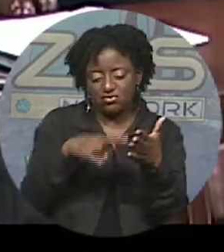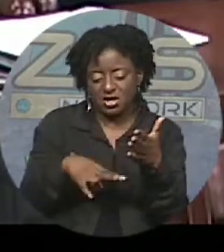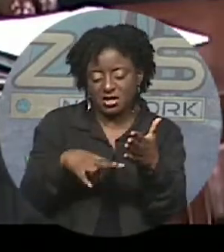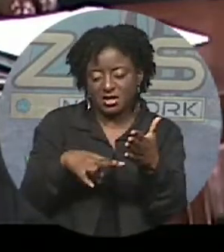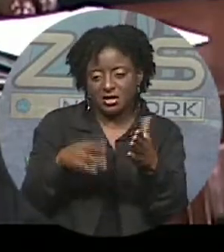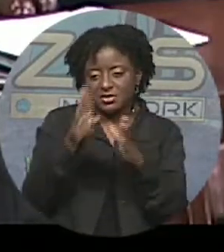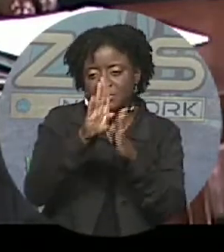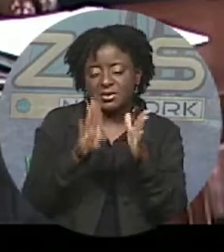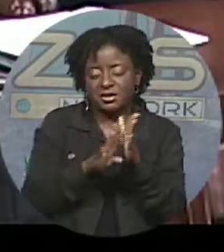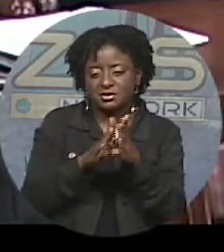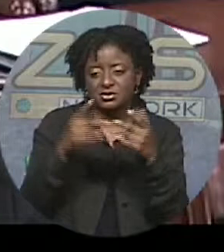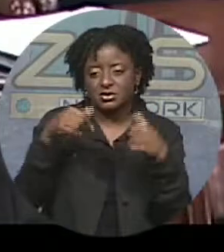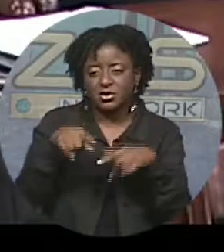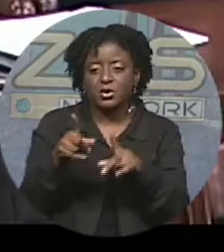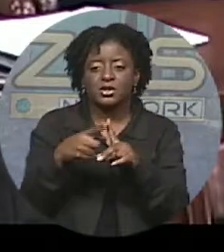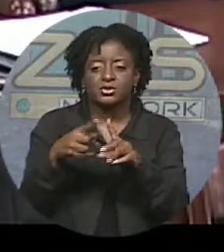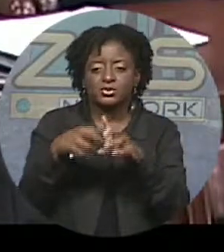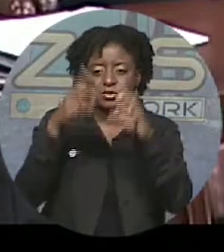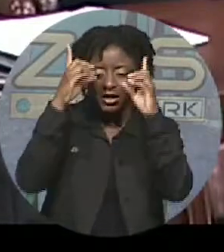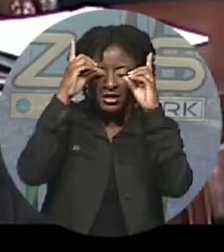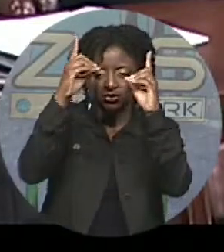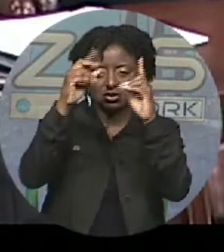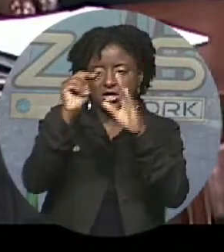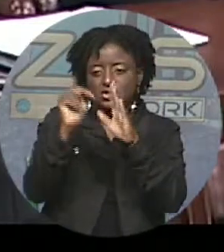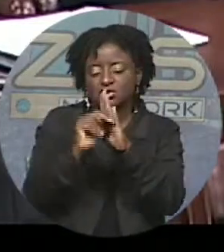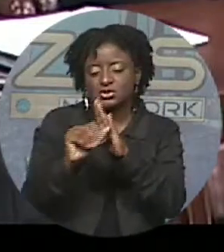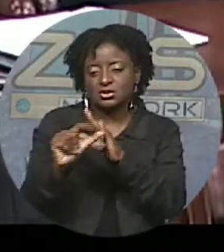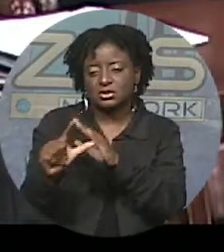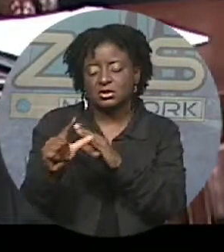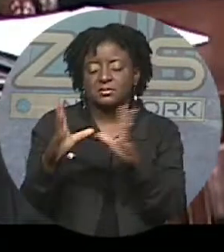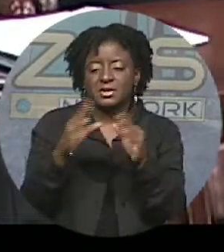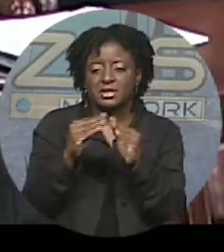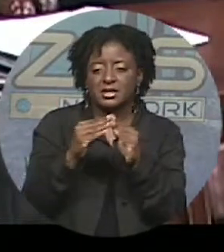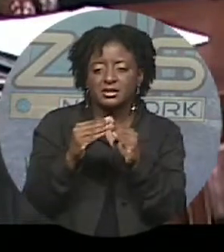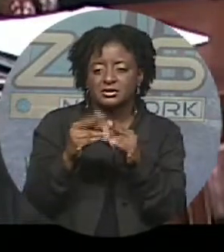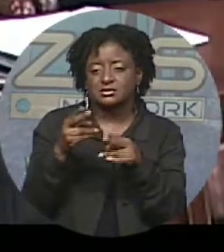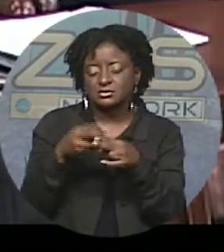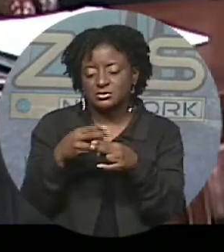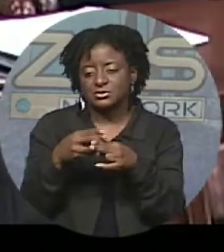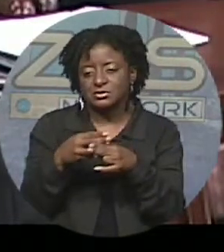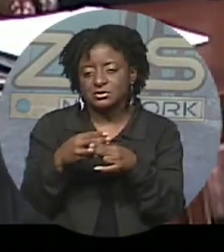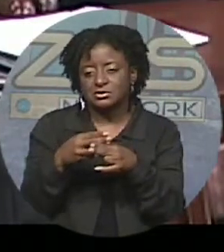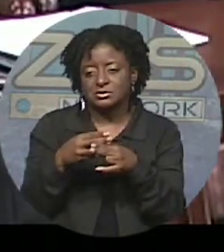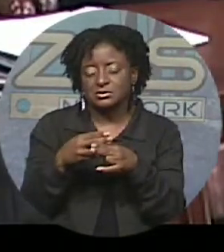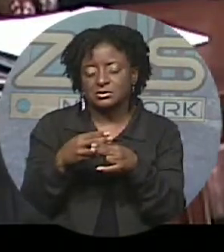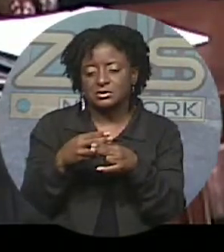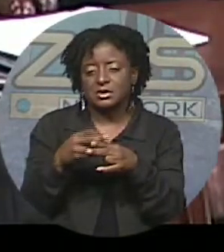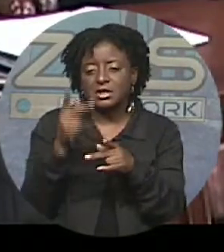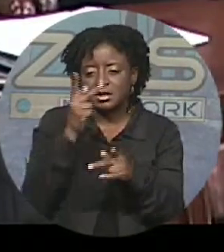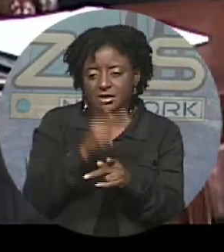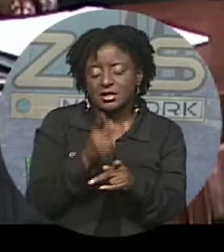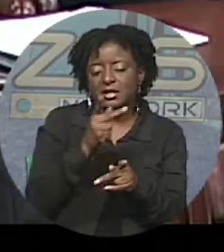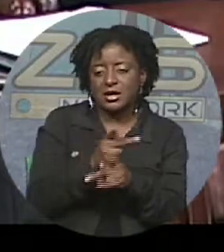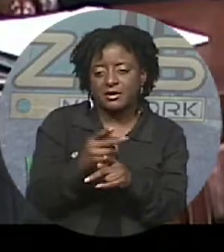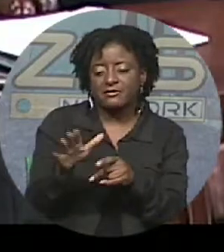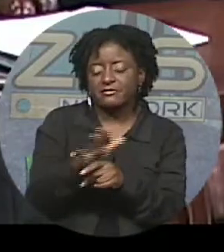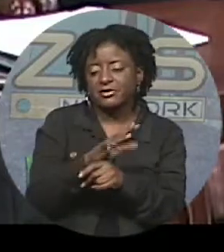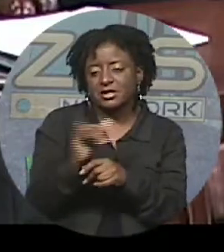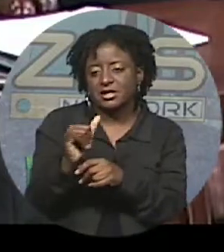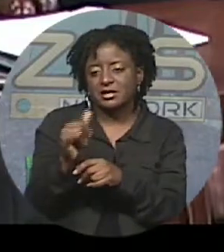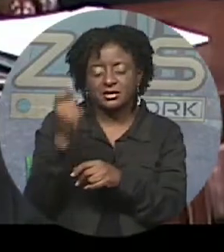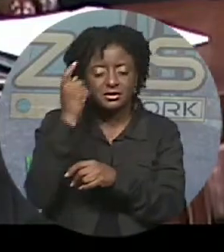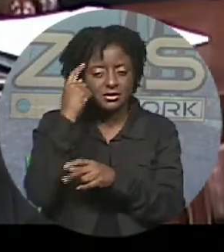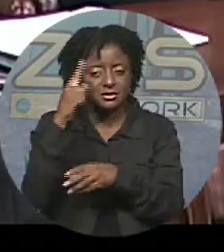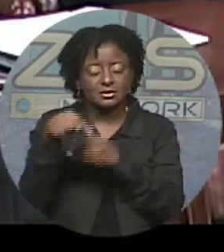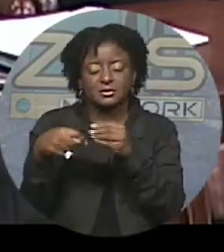the educational meetings, which will shortly commence, carefully considering the proposals in